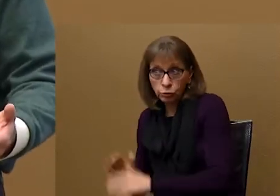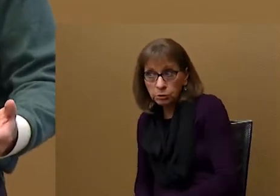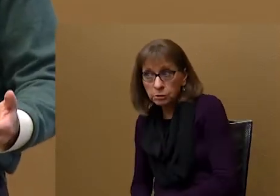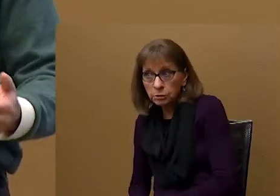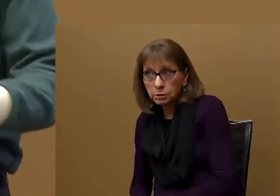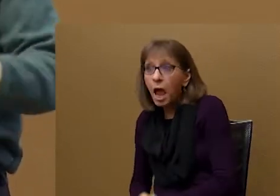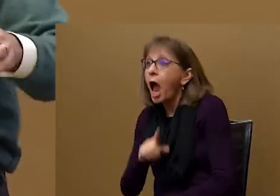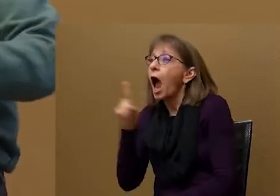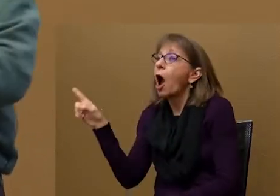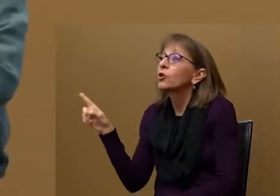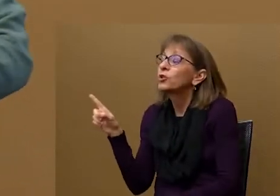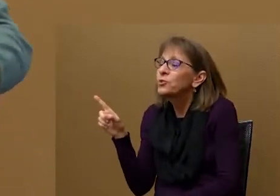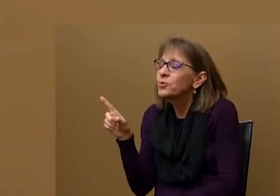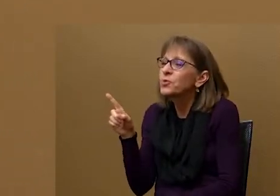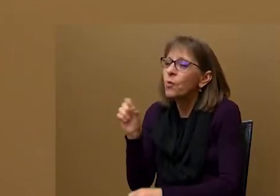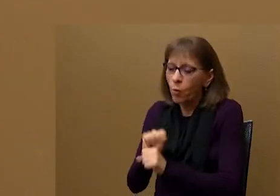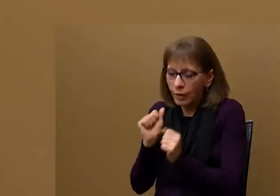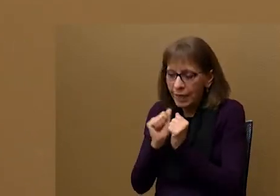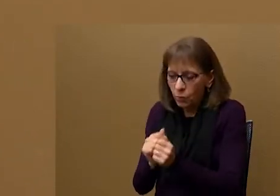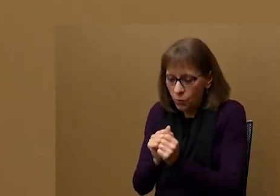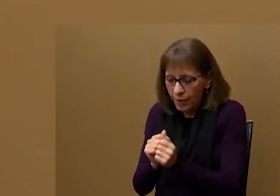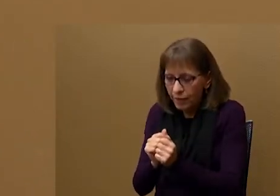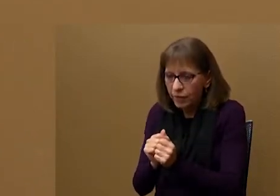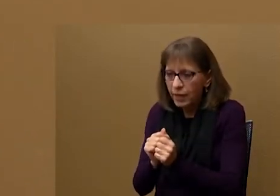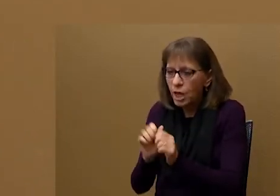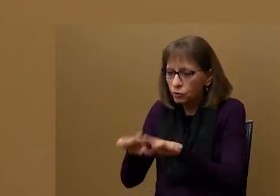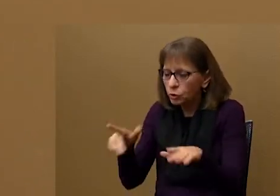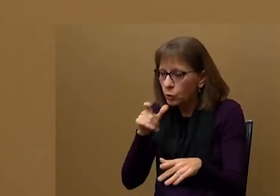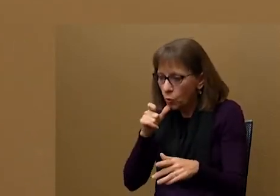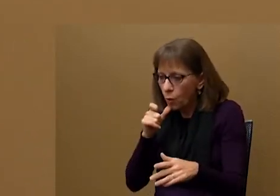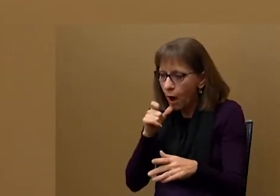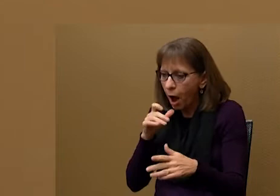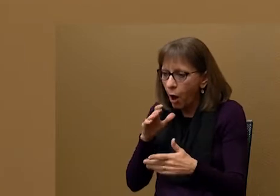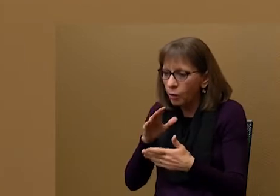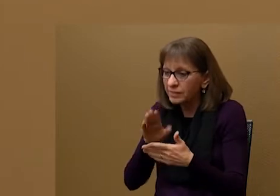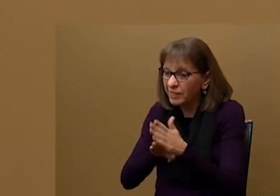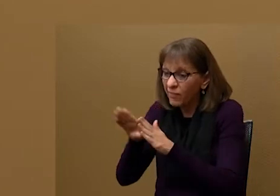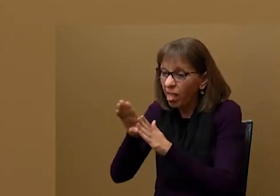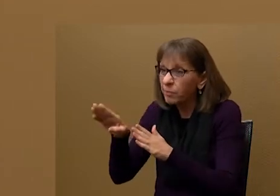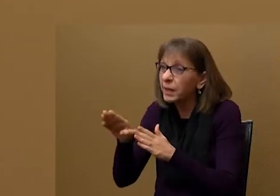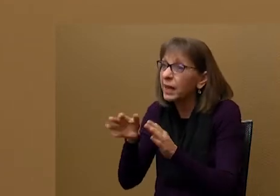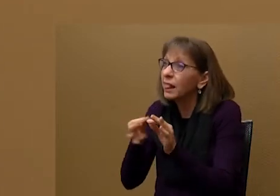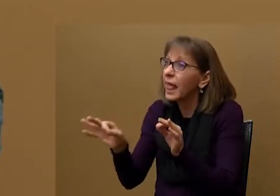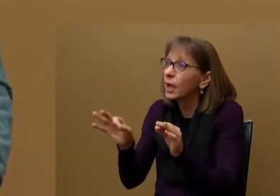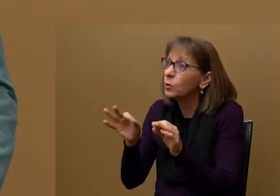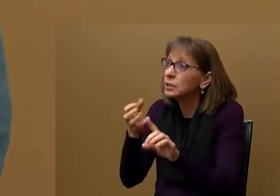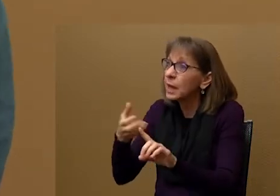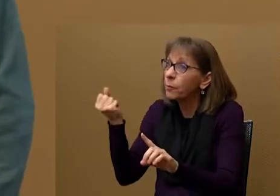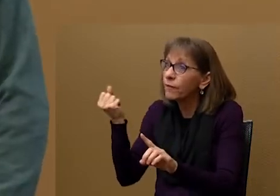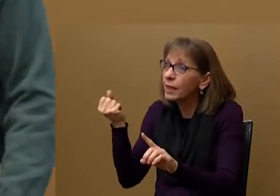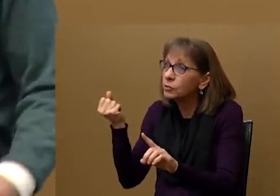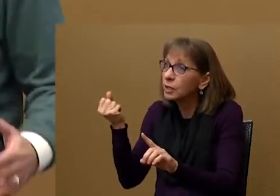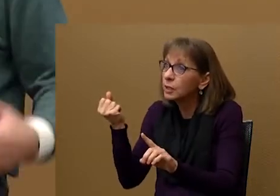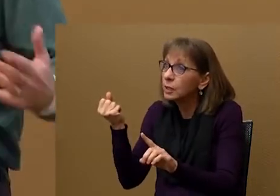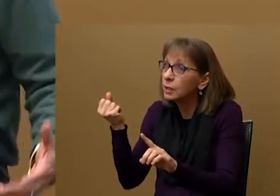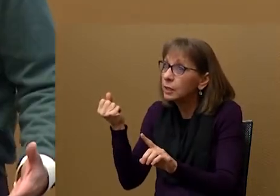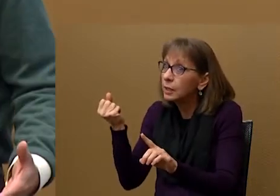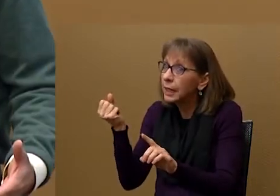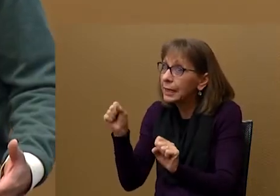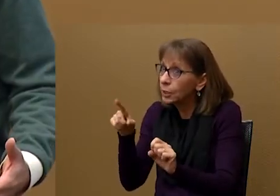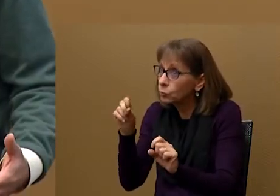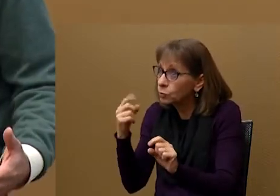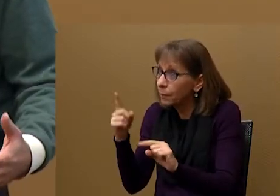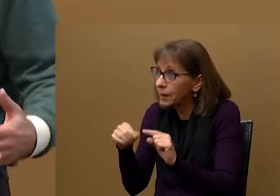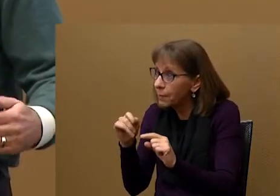teachers? Are you dealing with children who are developing language deprivation syndrome right now? You know, can you do anything